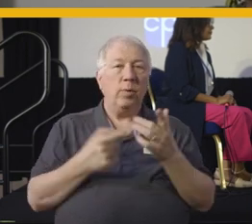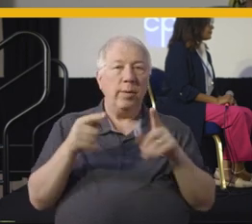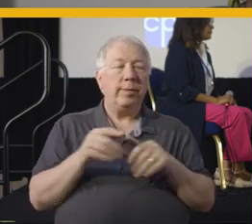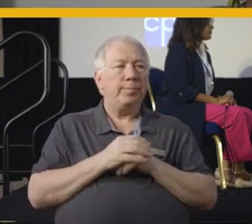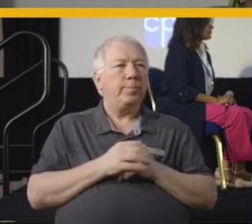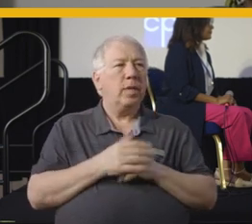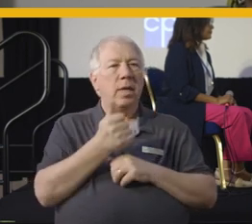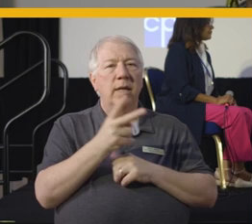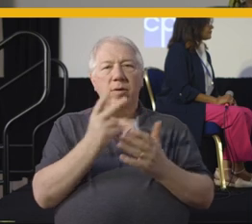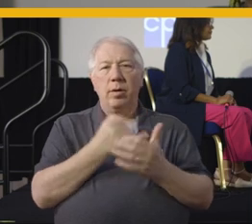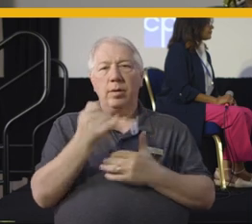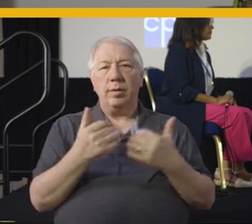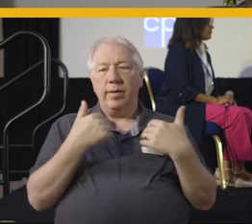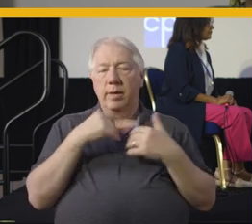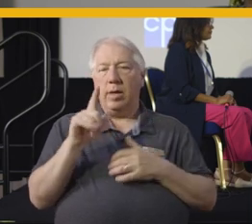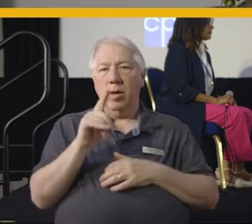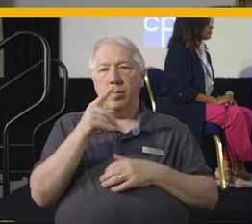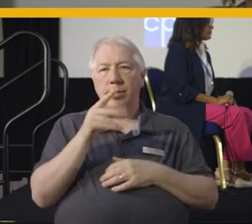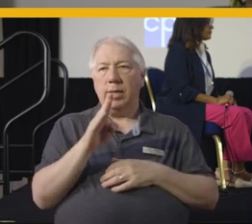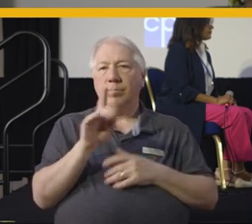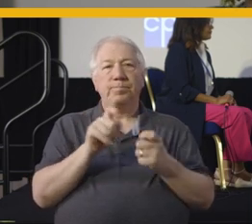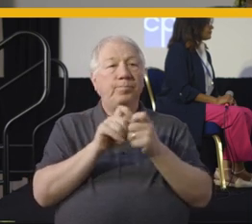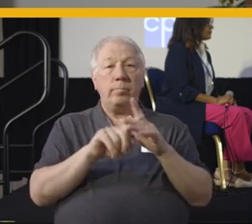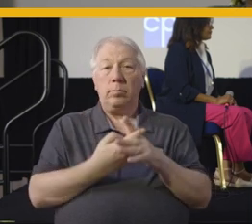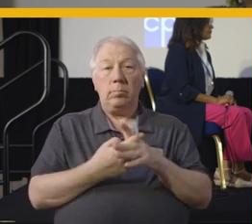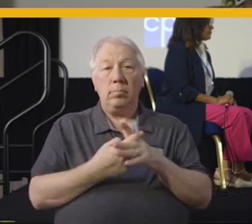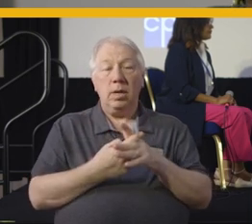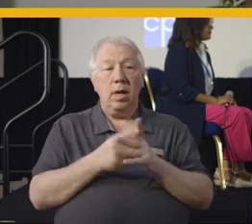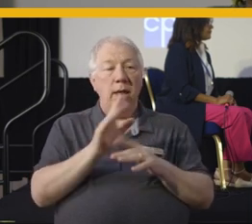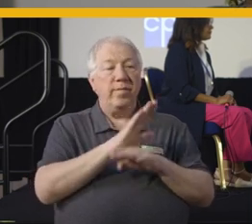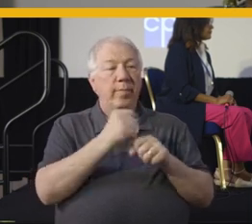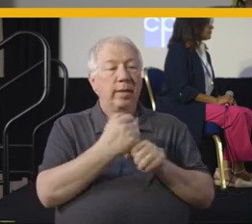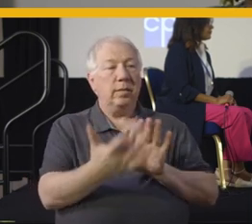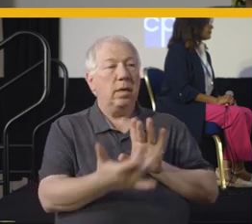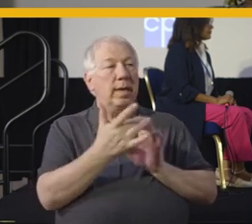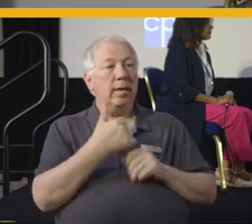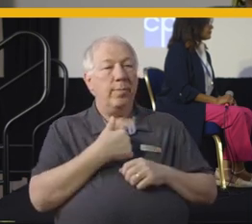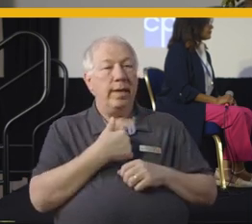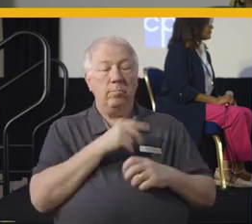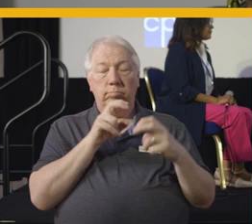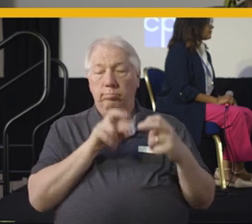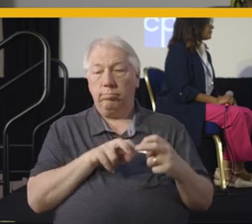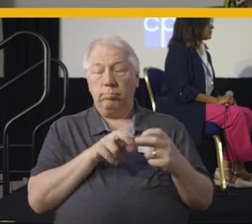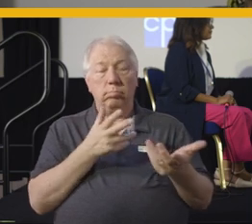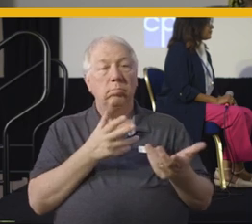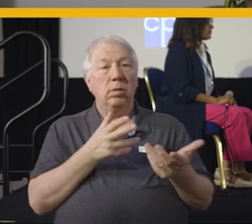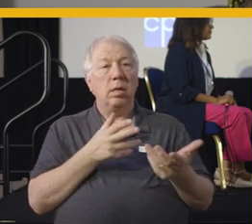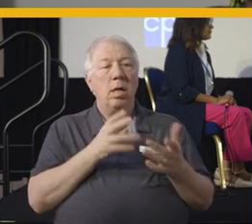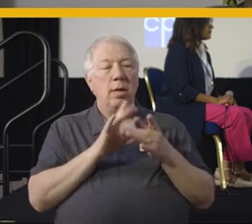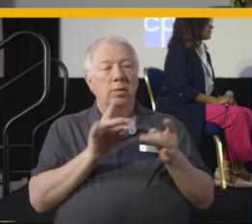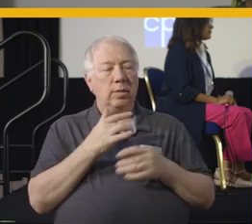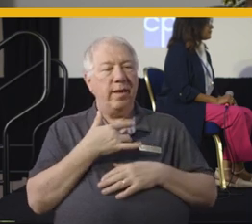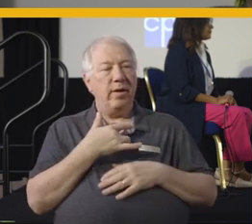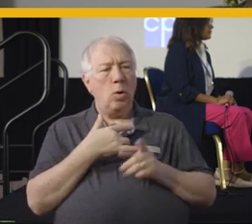There are several projects we have at LPB that's exactly how they started, just the filmmakers reaching out to me and you know, stories